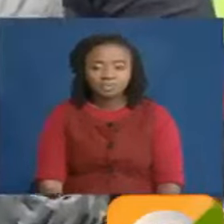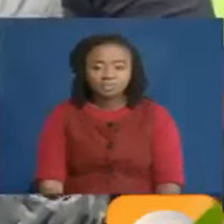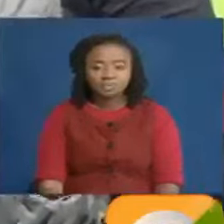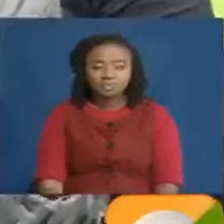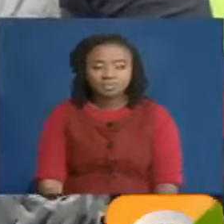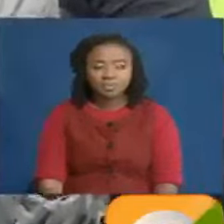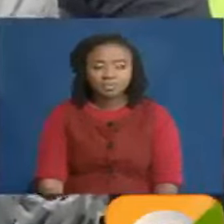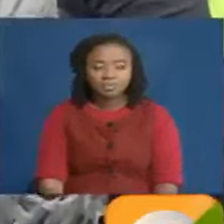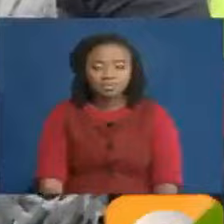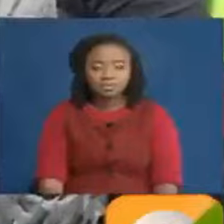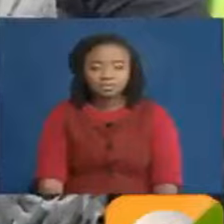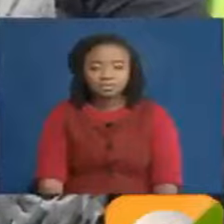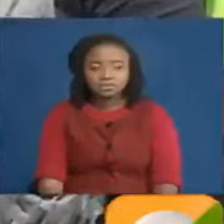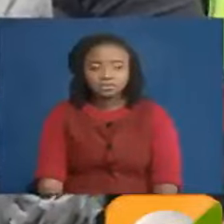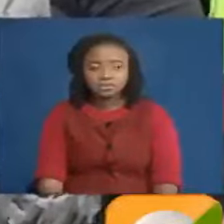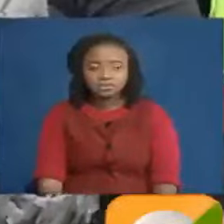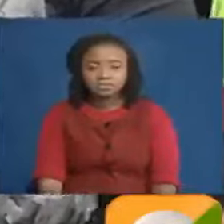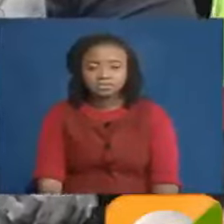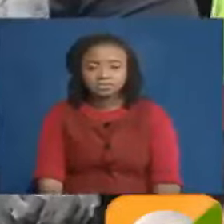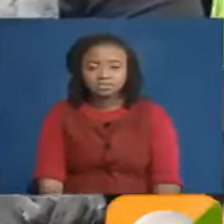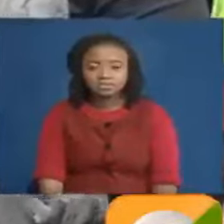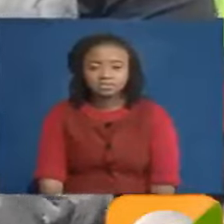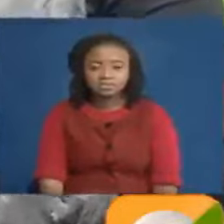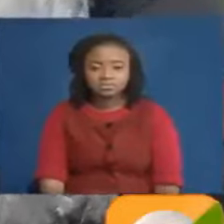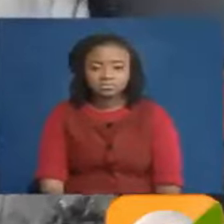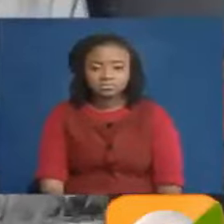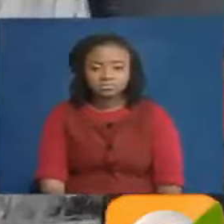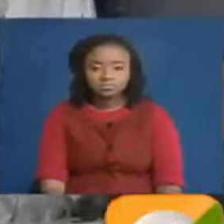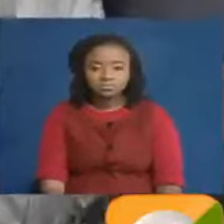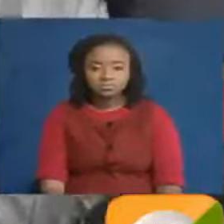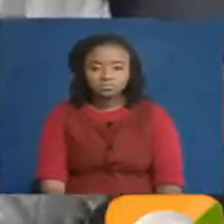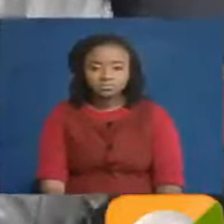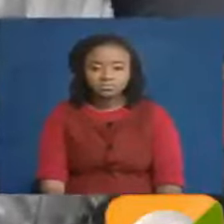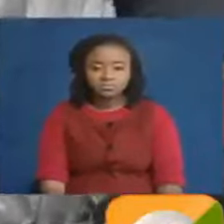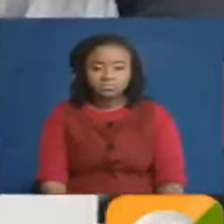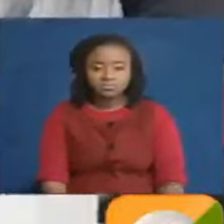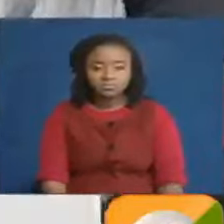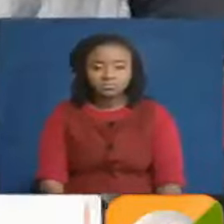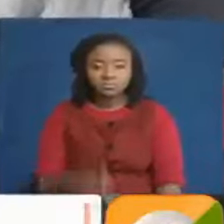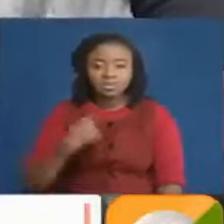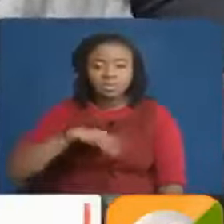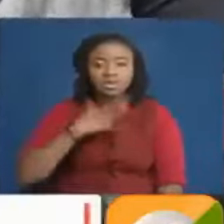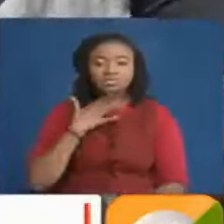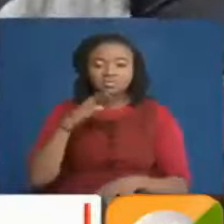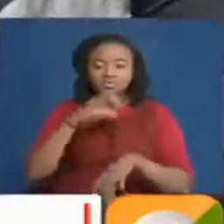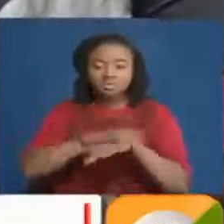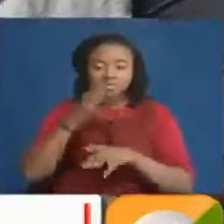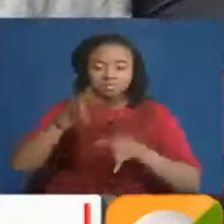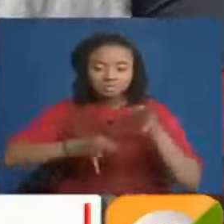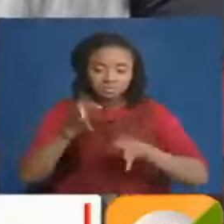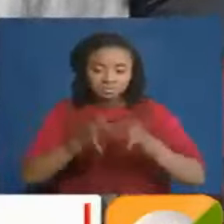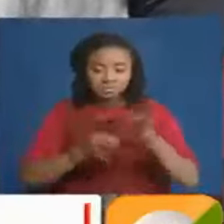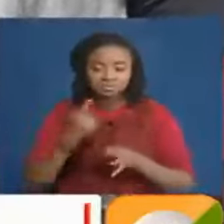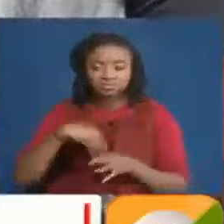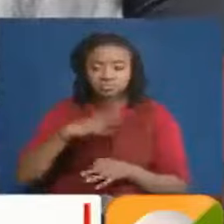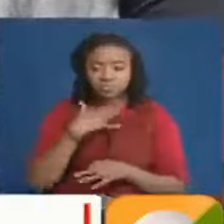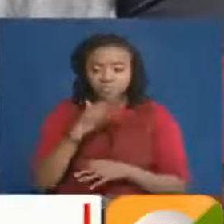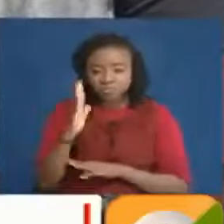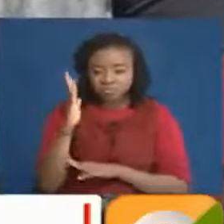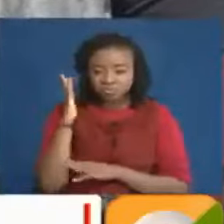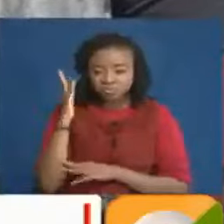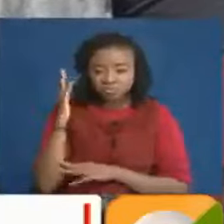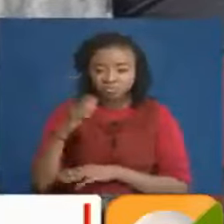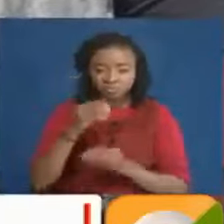Yes. And this one, I'm not joking. Tunataka sheria ifatwe na yule askari zote. Walipiga